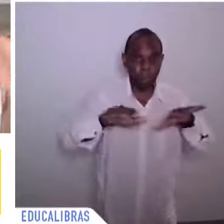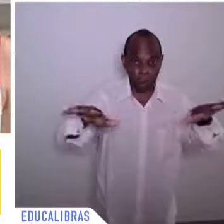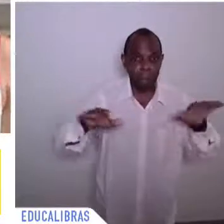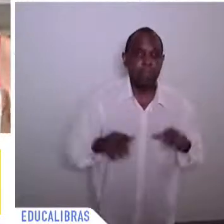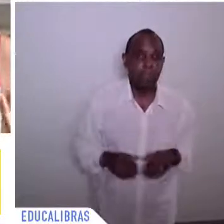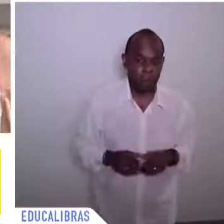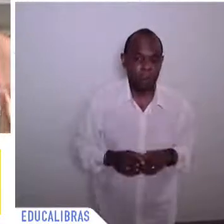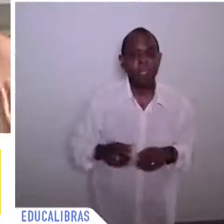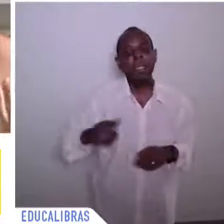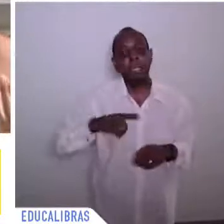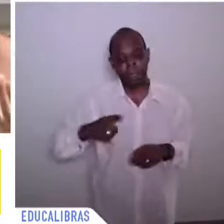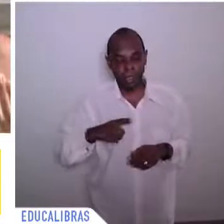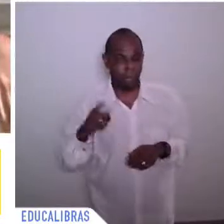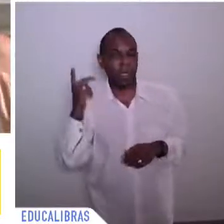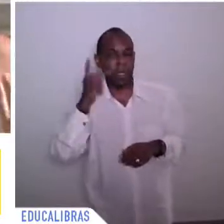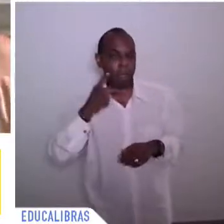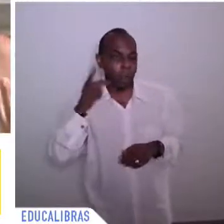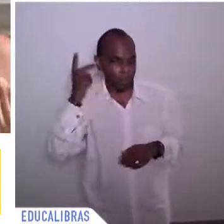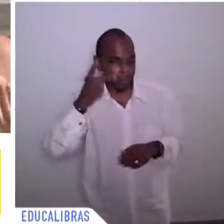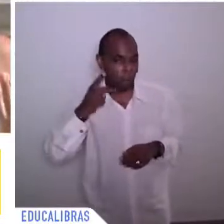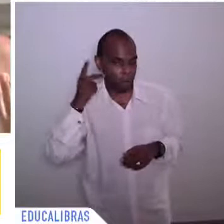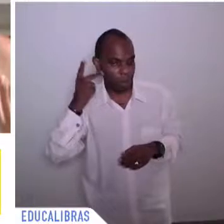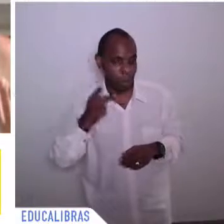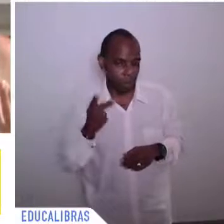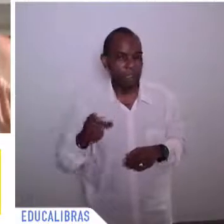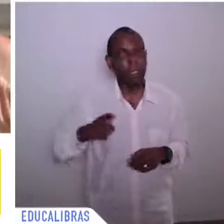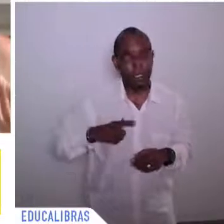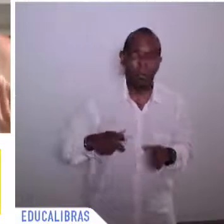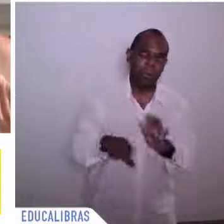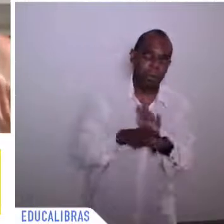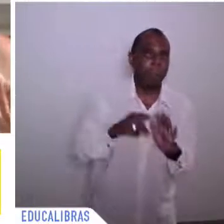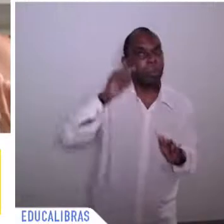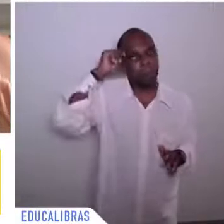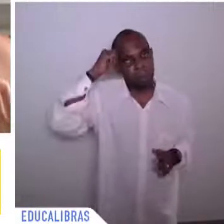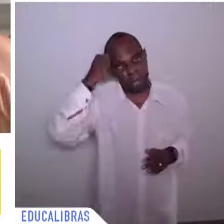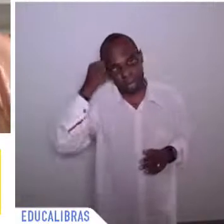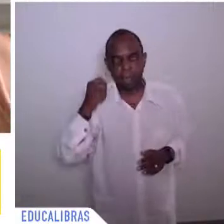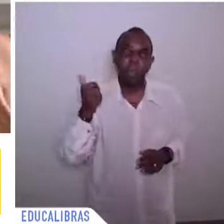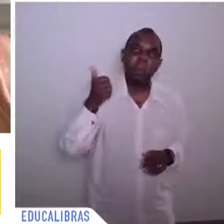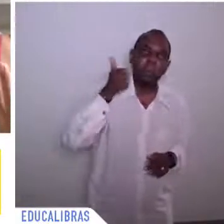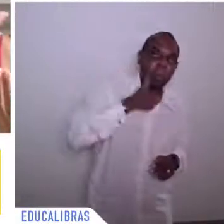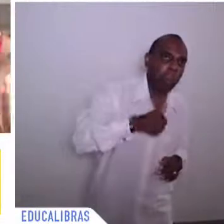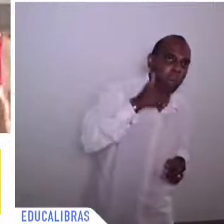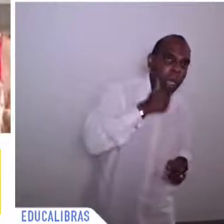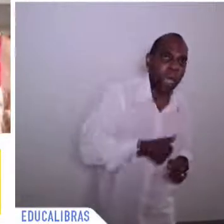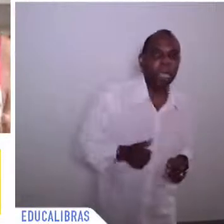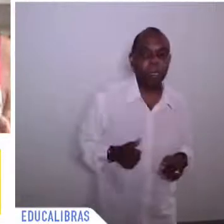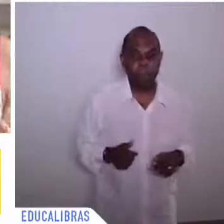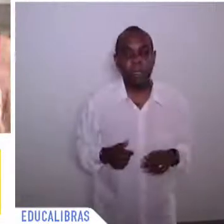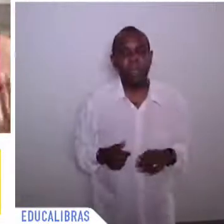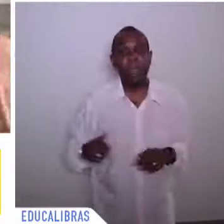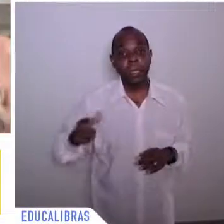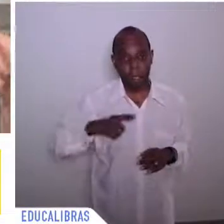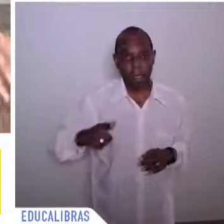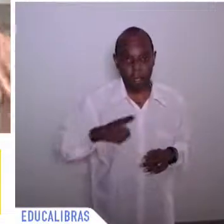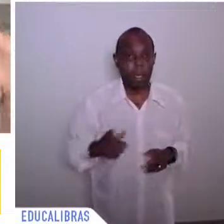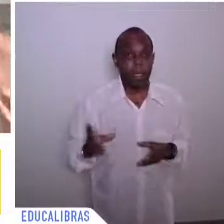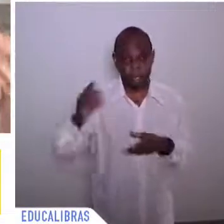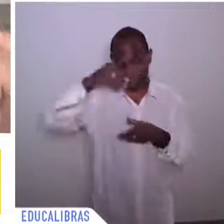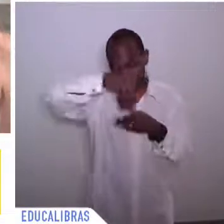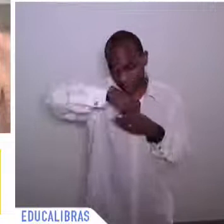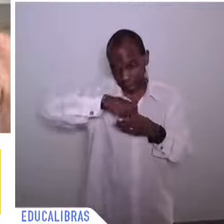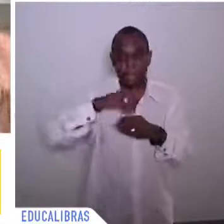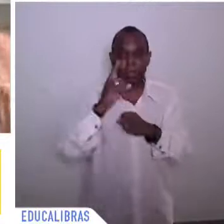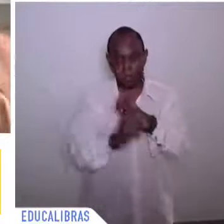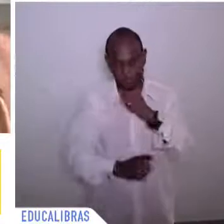the pressure so that some minority voice, in political terms, be it black people, women, or other